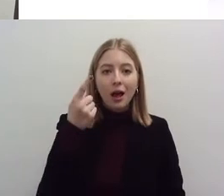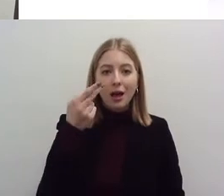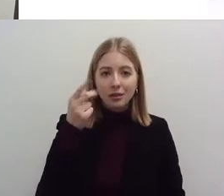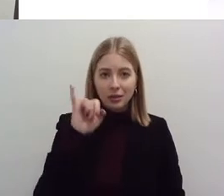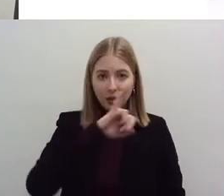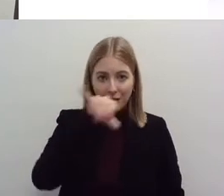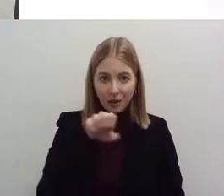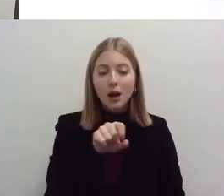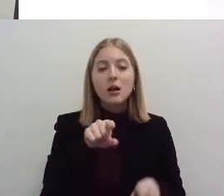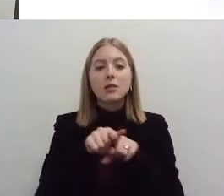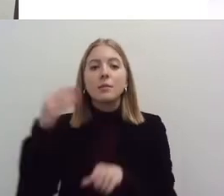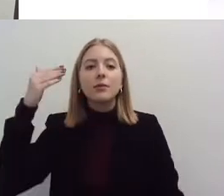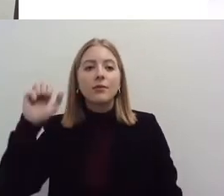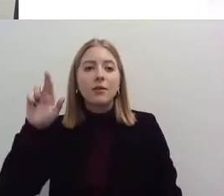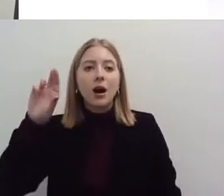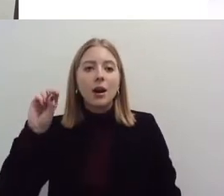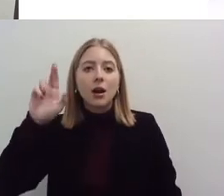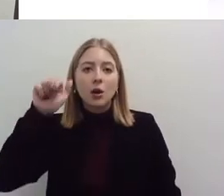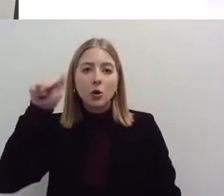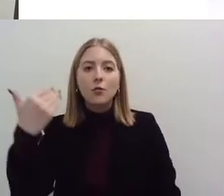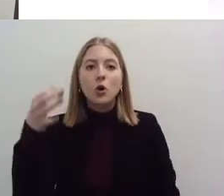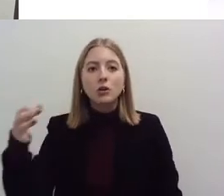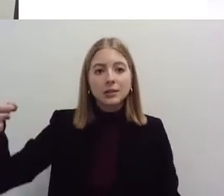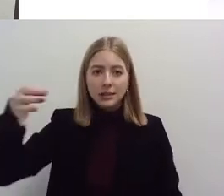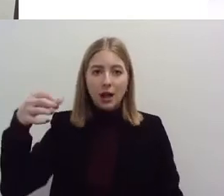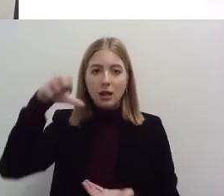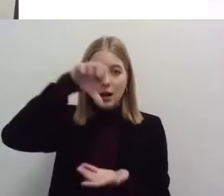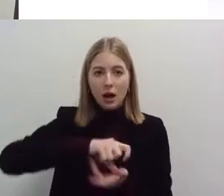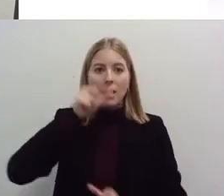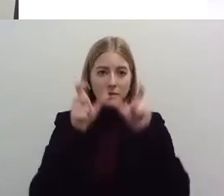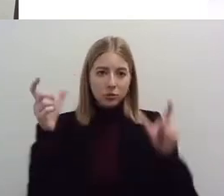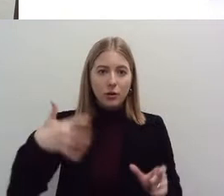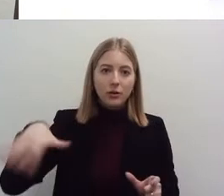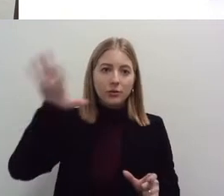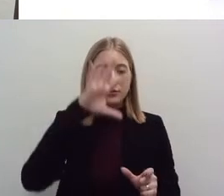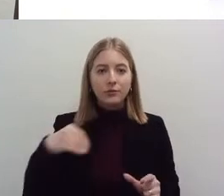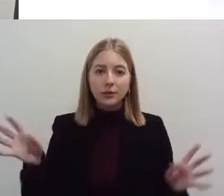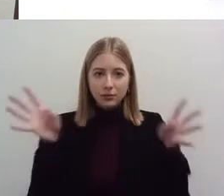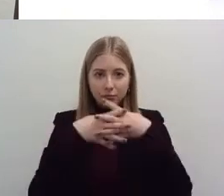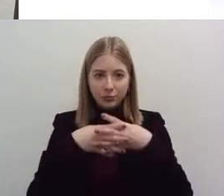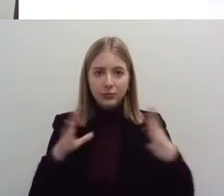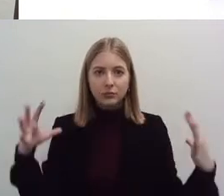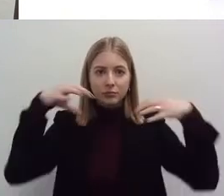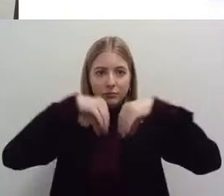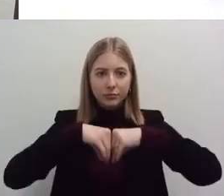sort of like a representative group that is supposed to sort of keep track of the project and support